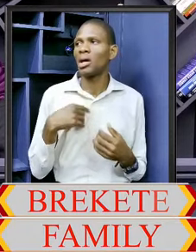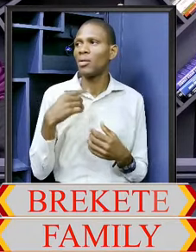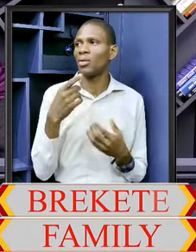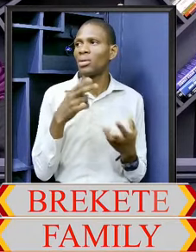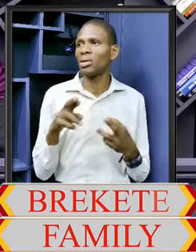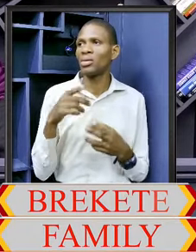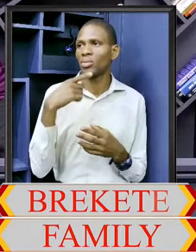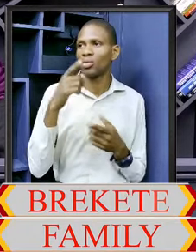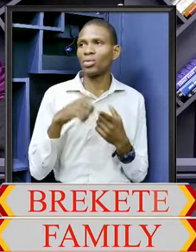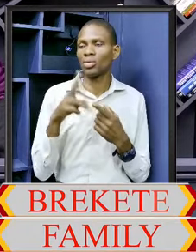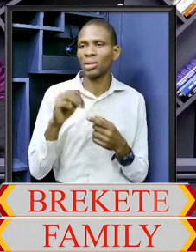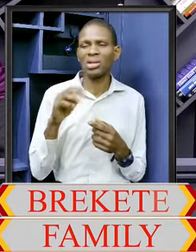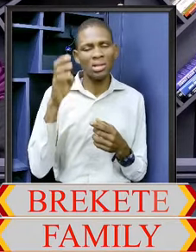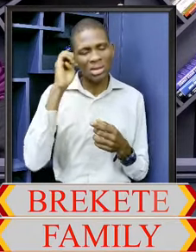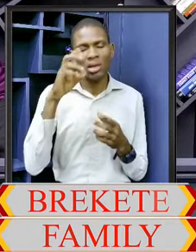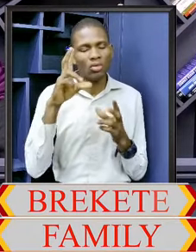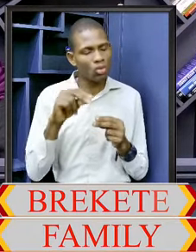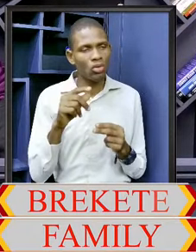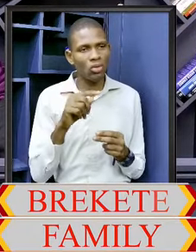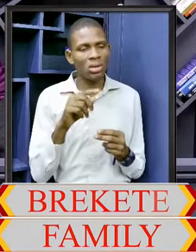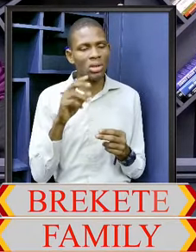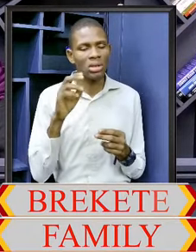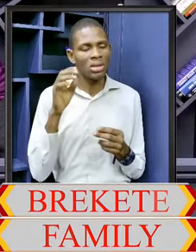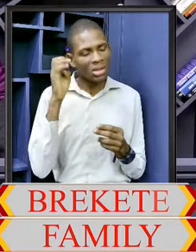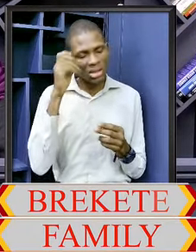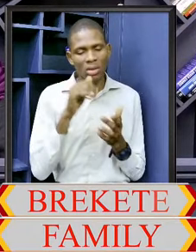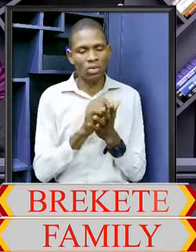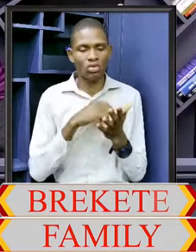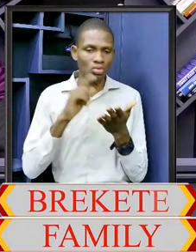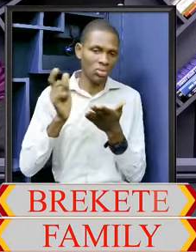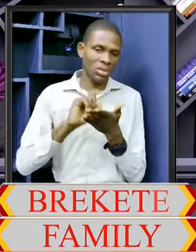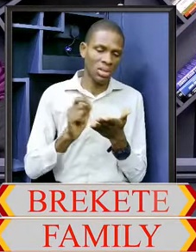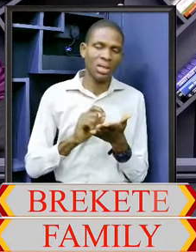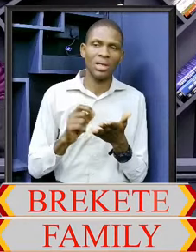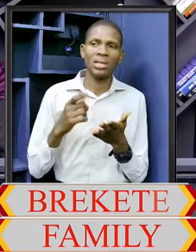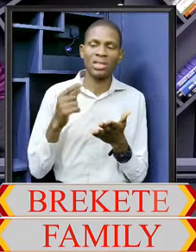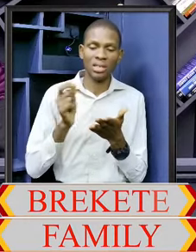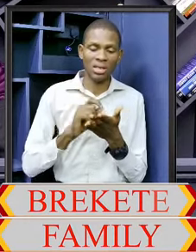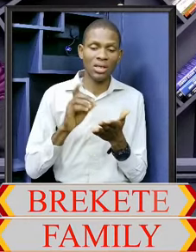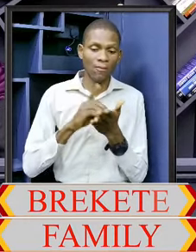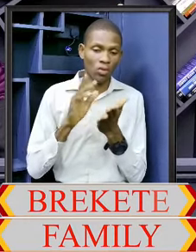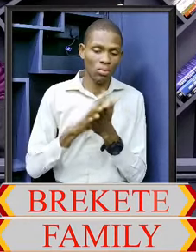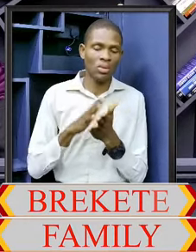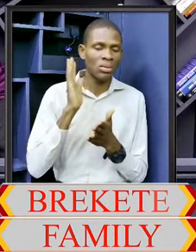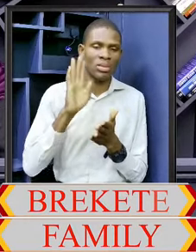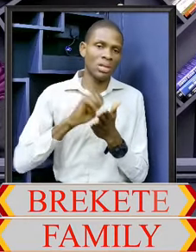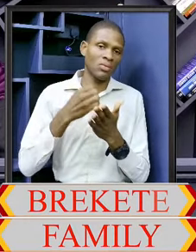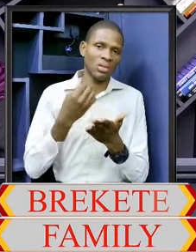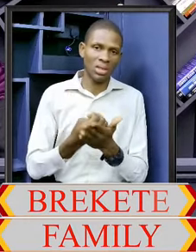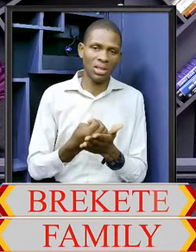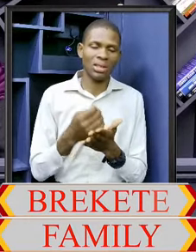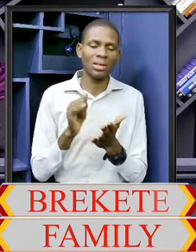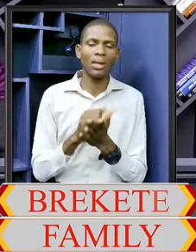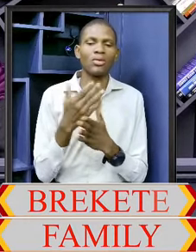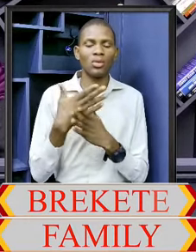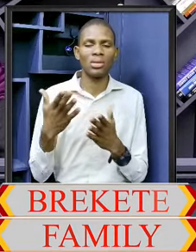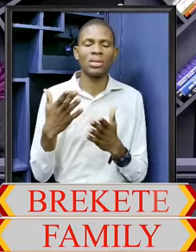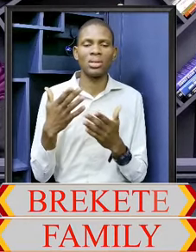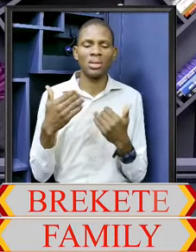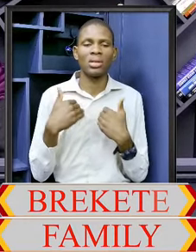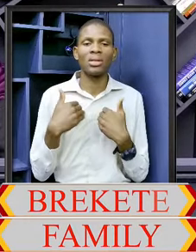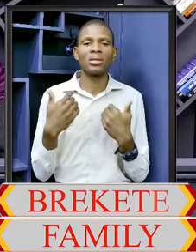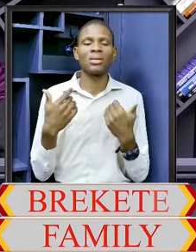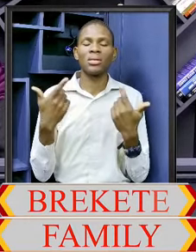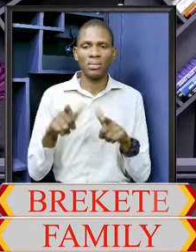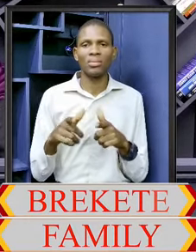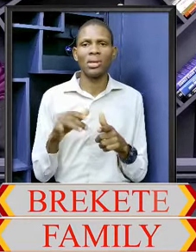spoken to them. He said, no, we should write. Because the written document will be an evidence that something is happening.